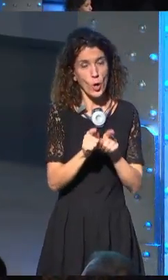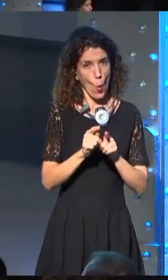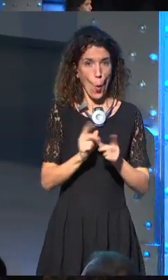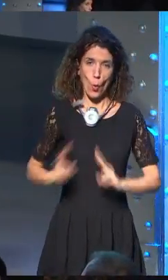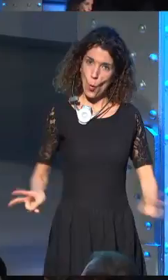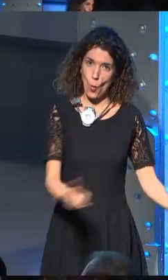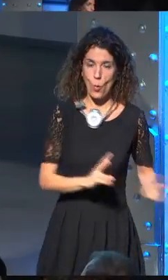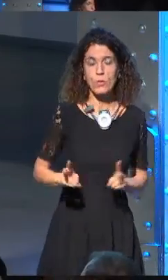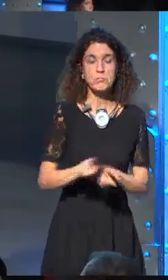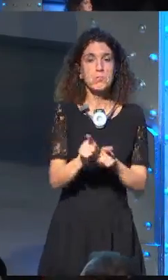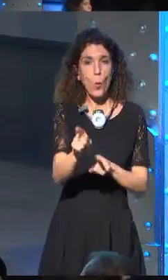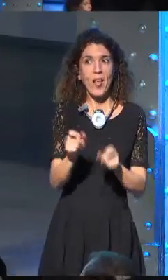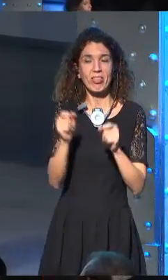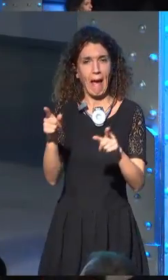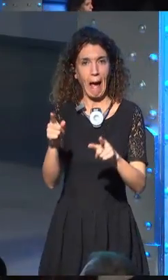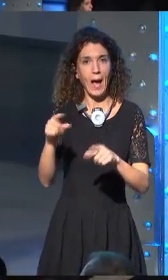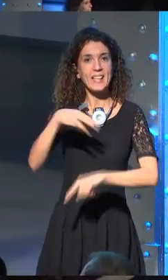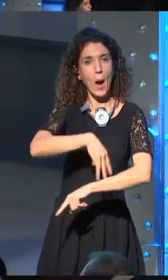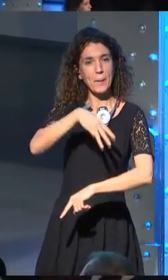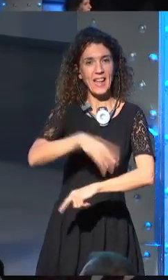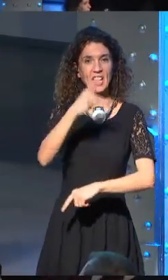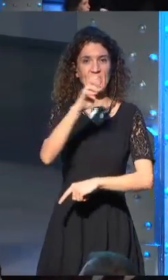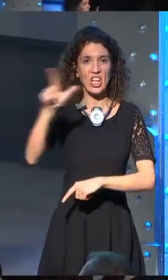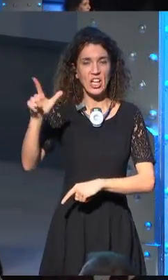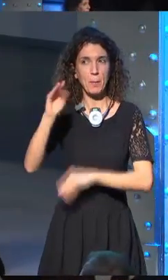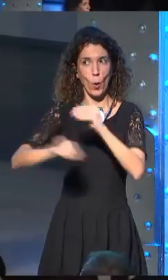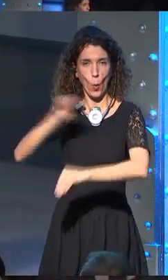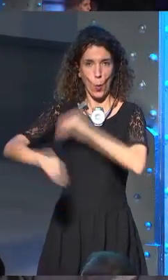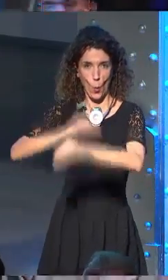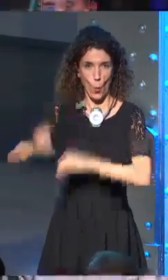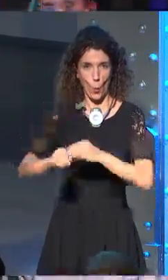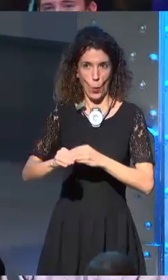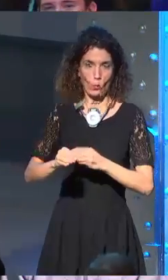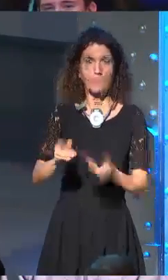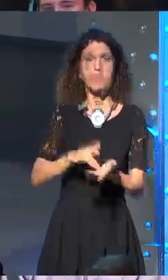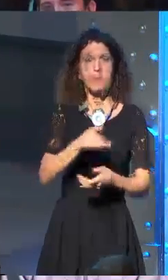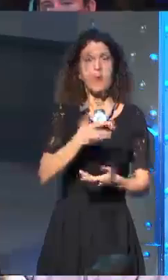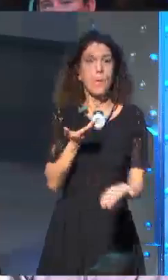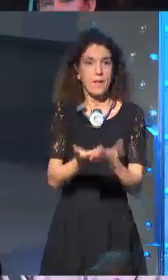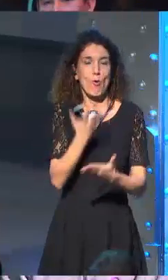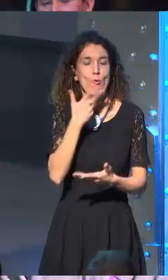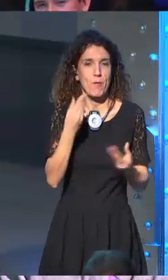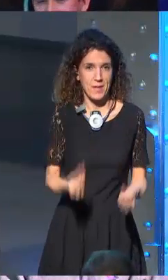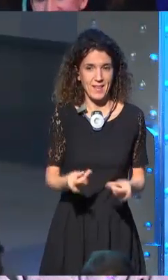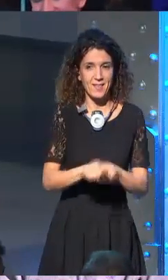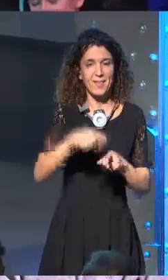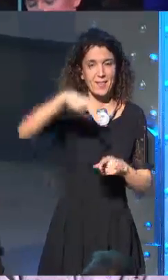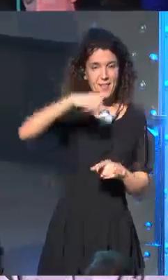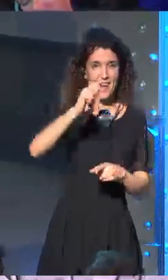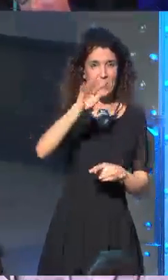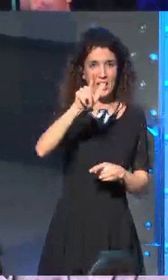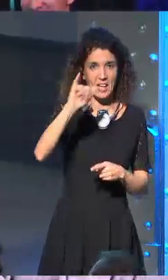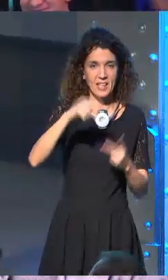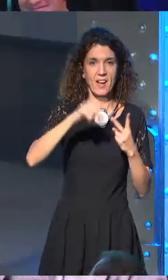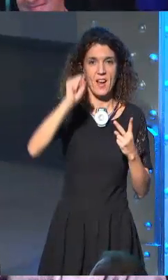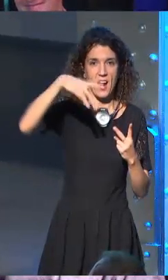innovators, students, workers, and they're going to put Captain Kelly in trouble with their